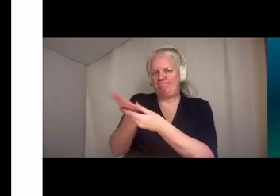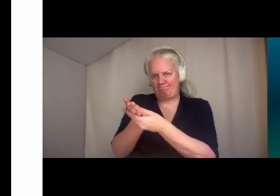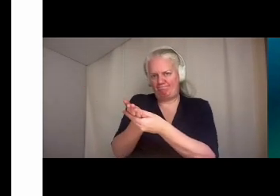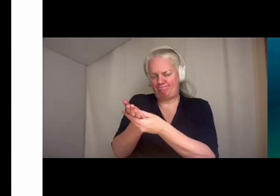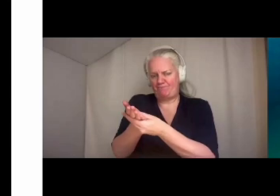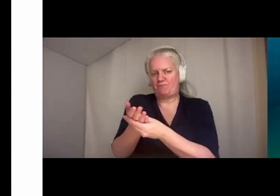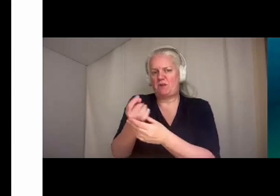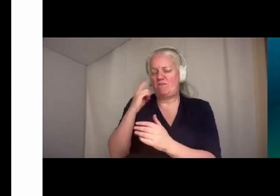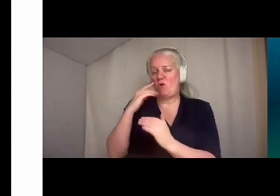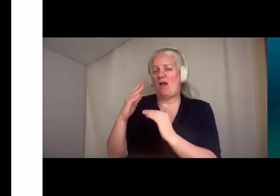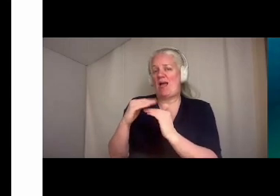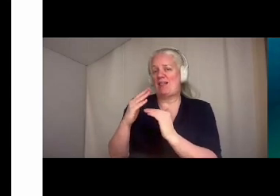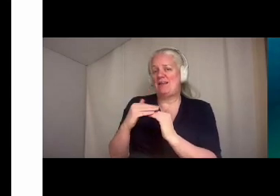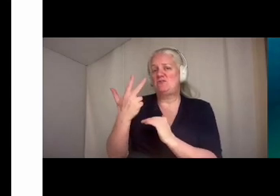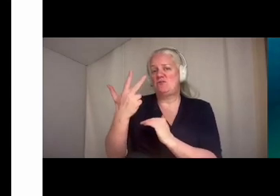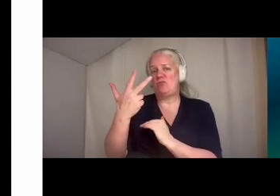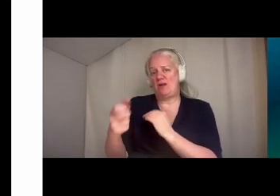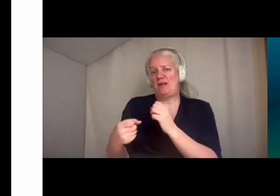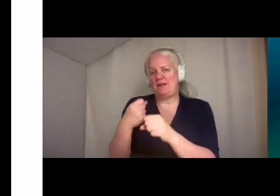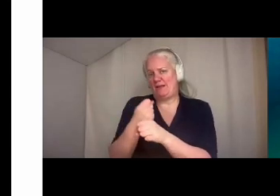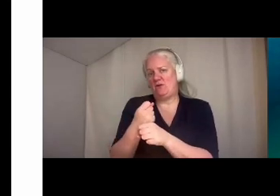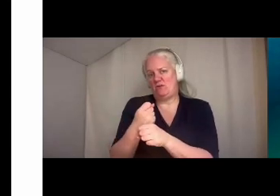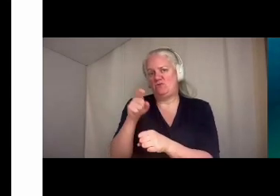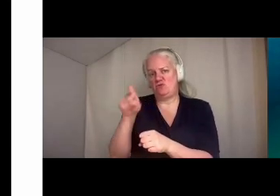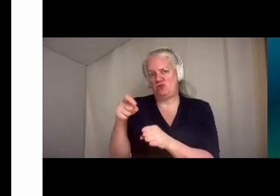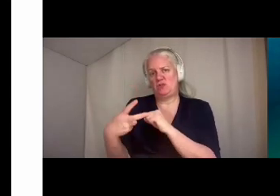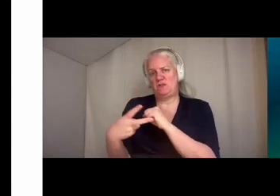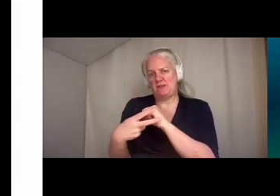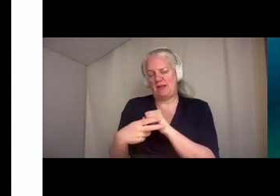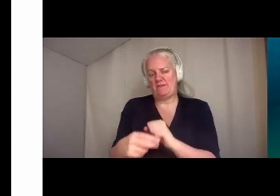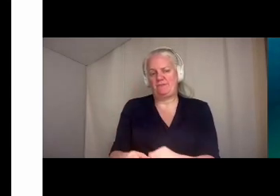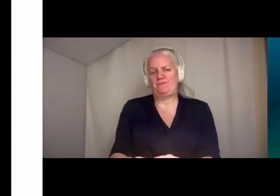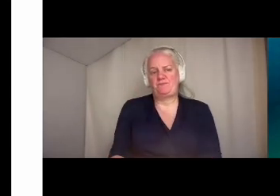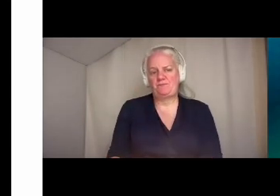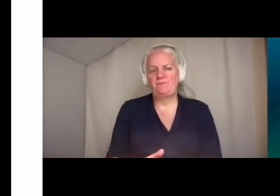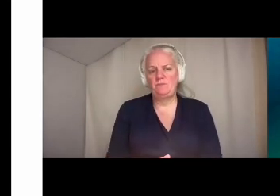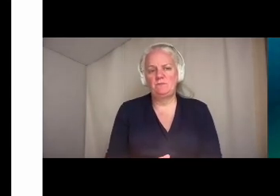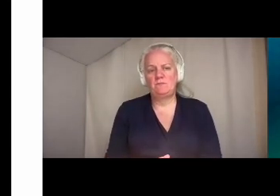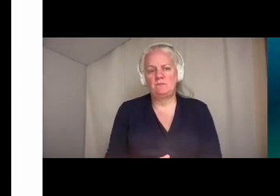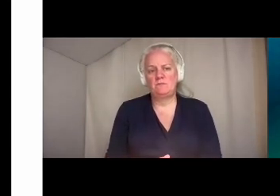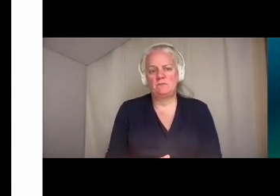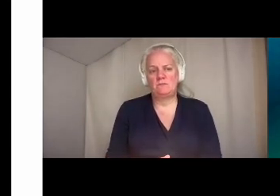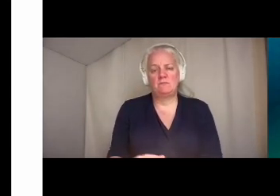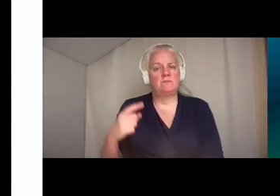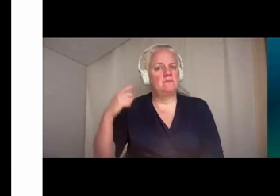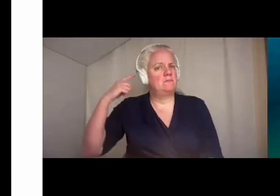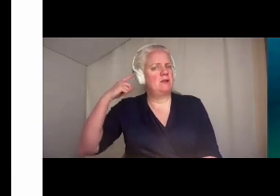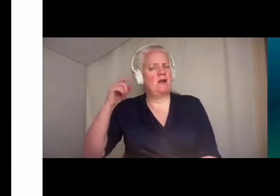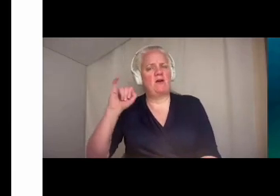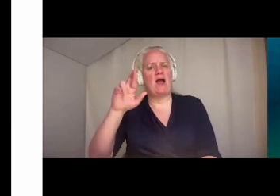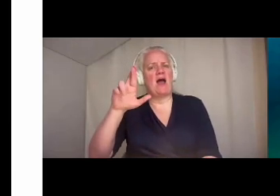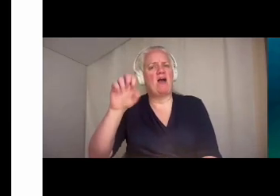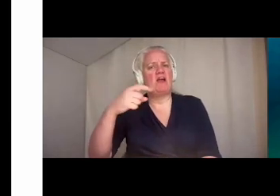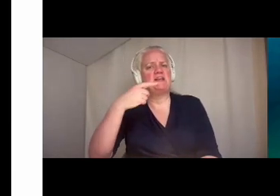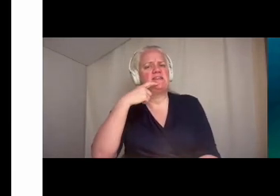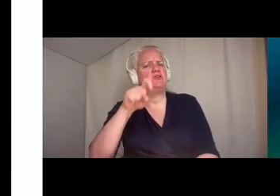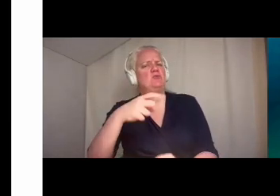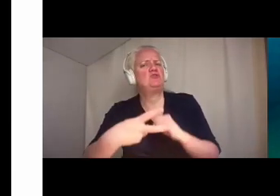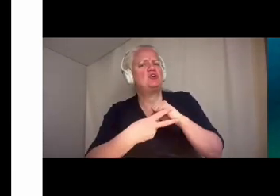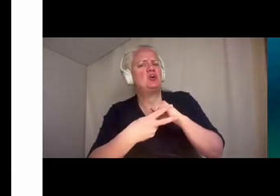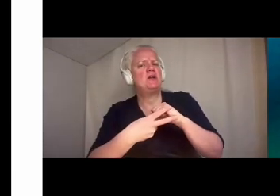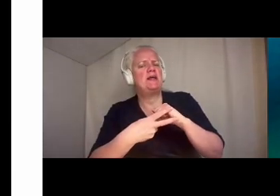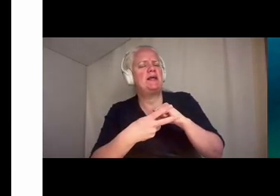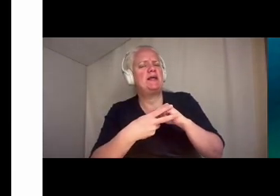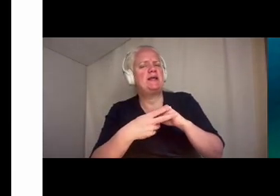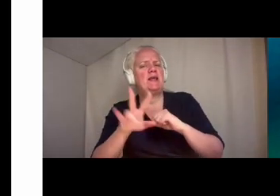seasons. I hear from the IRS that they say keep information for 7 years. So if